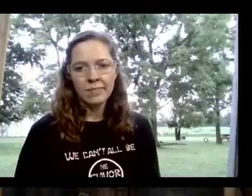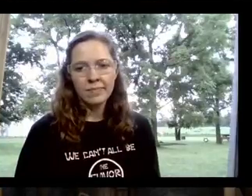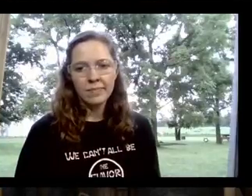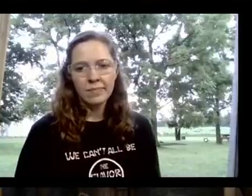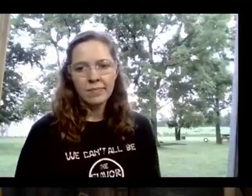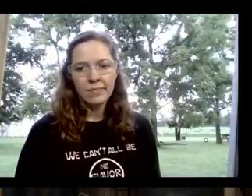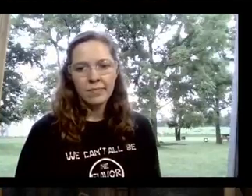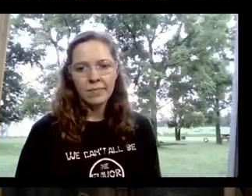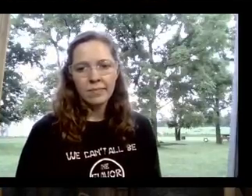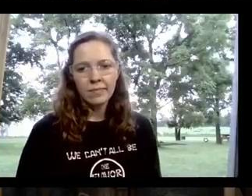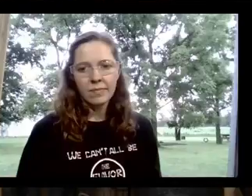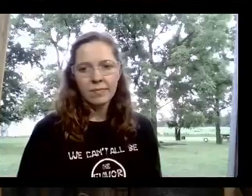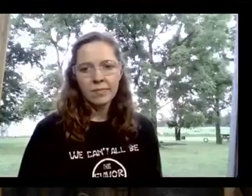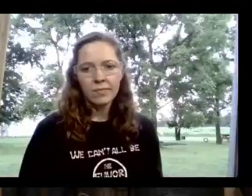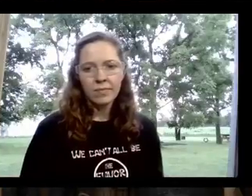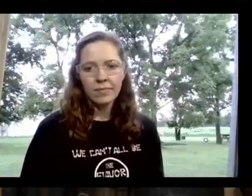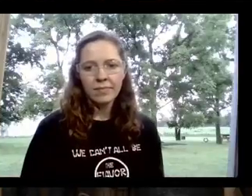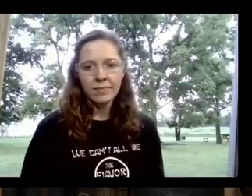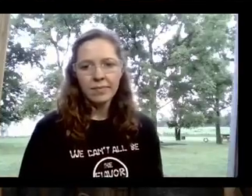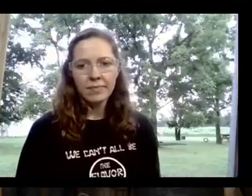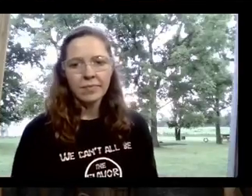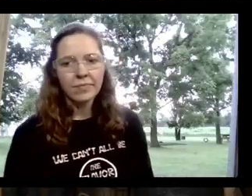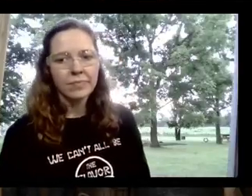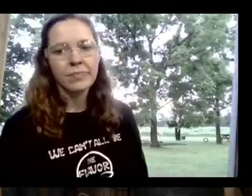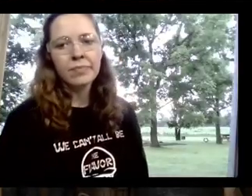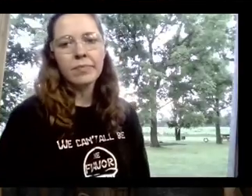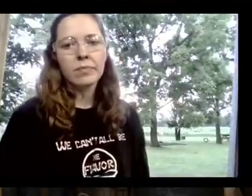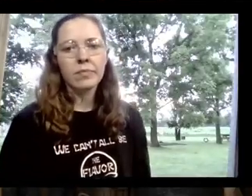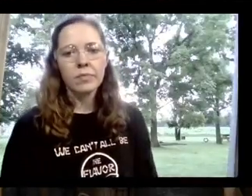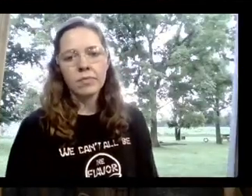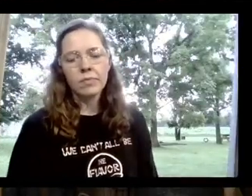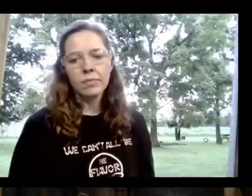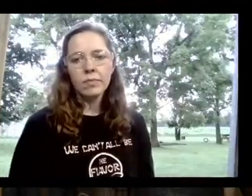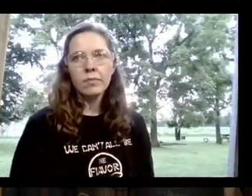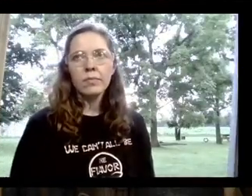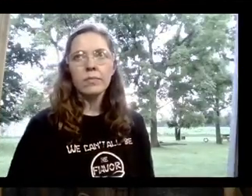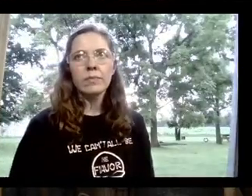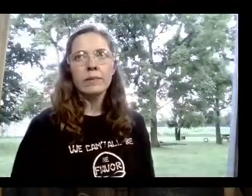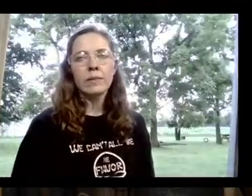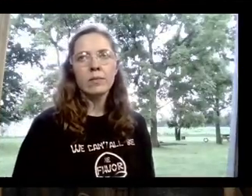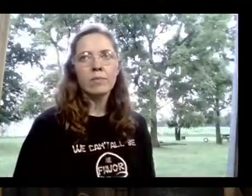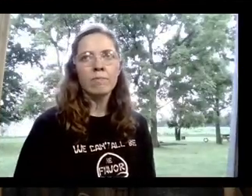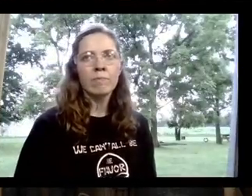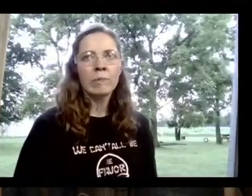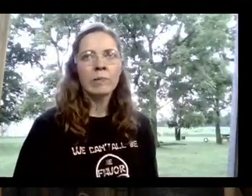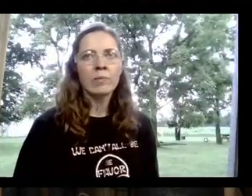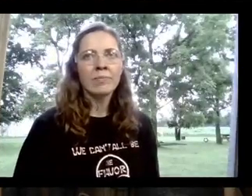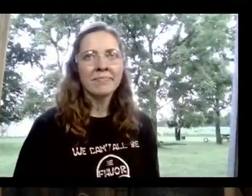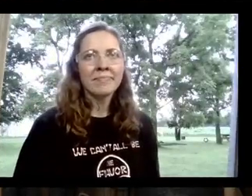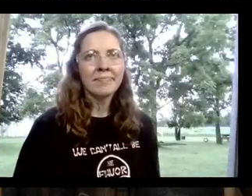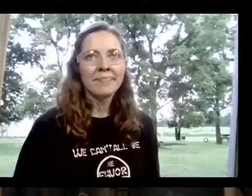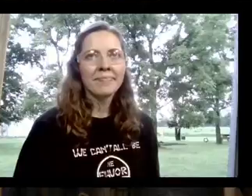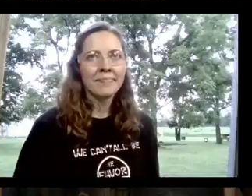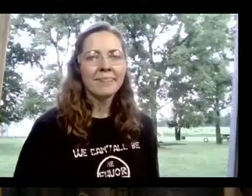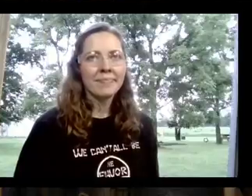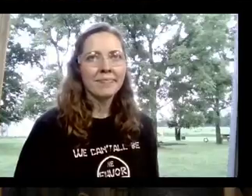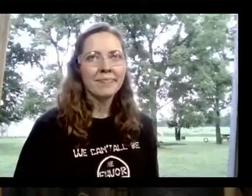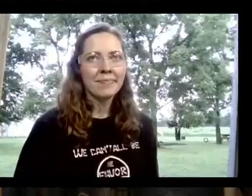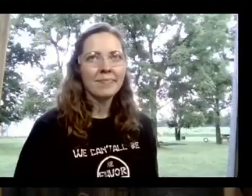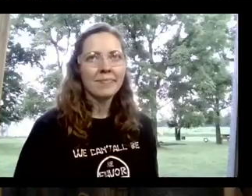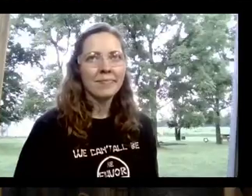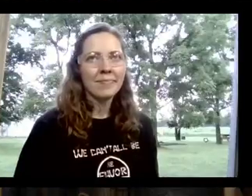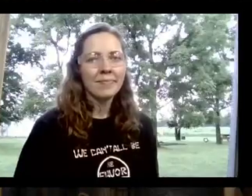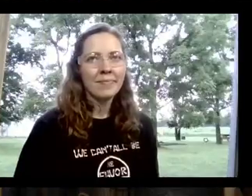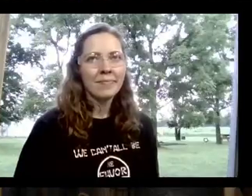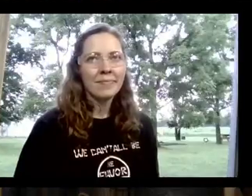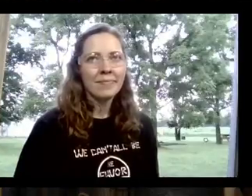decorative. And we are at the point now where a screw up now puts me back a whole lot of live streams. So it'll take me